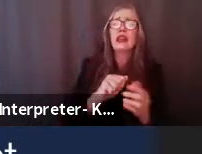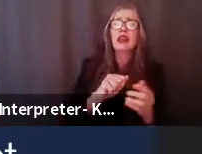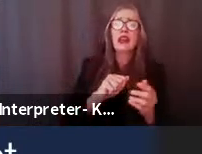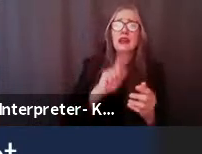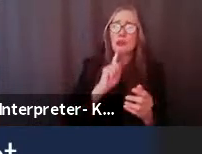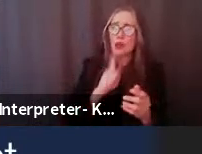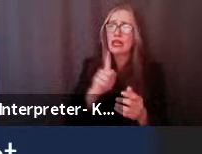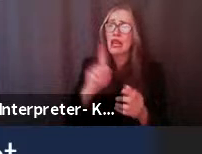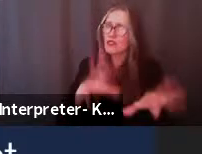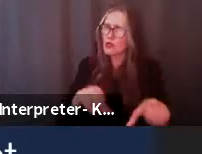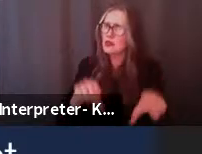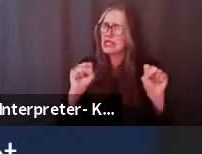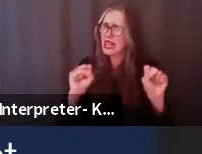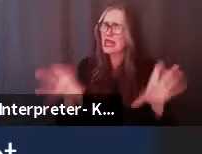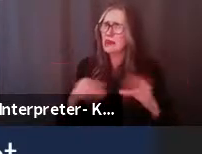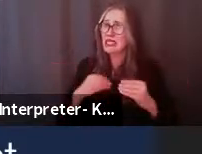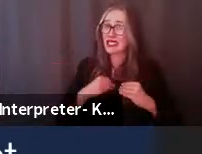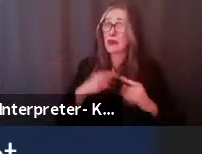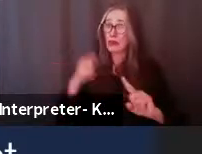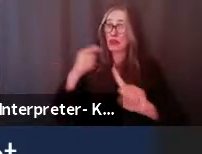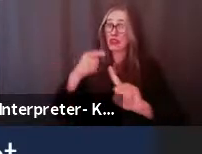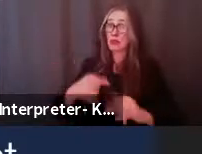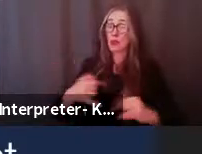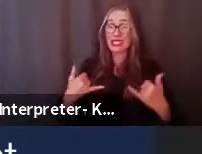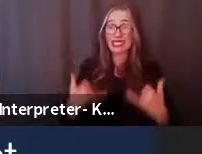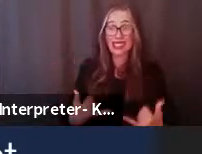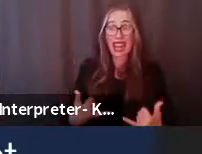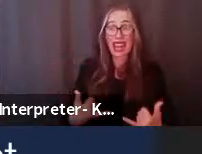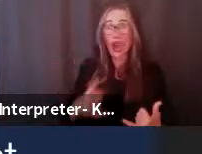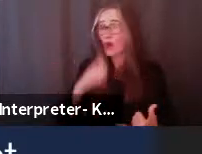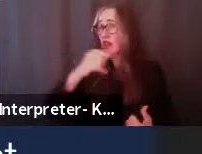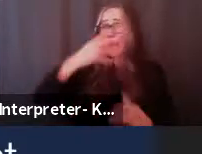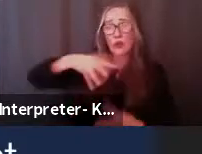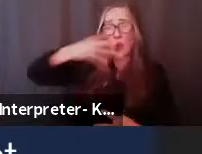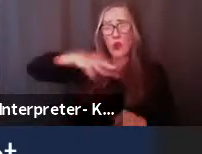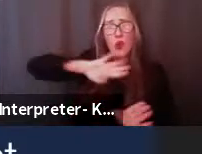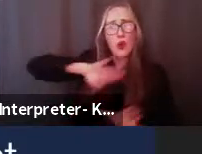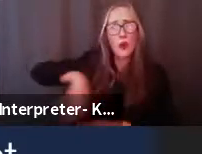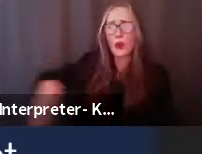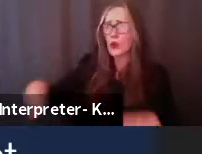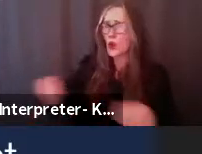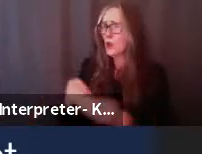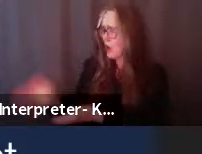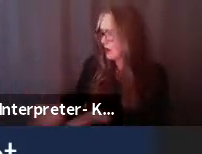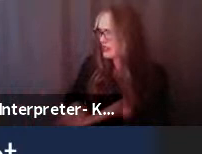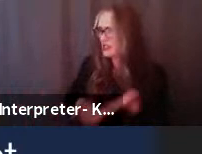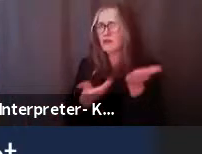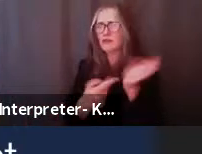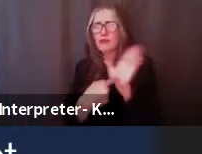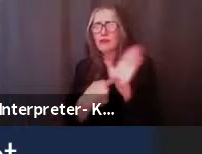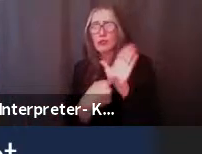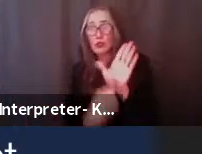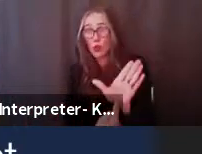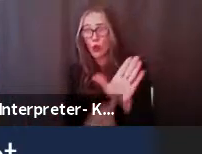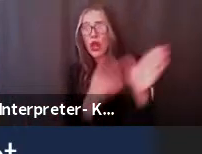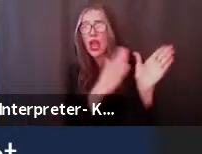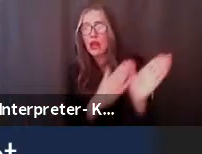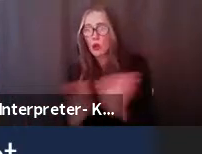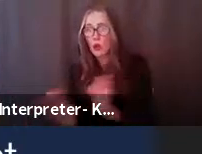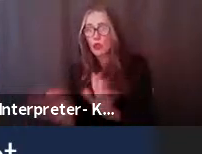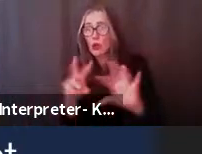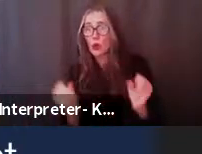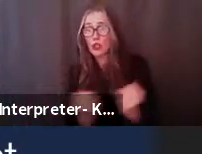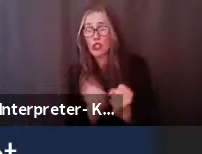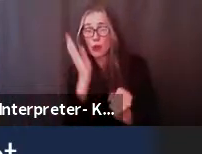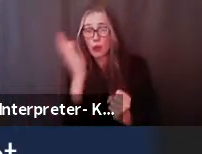being taken up at this point um and and then uh lastly we'll be doing uh we'll be organizing a series of workshops on